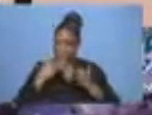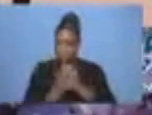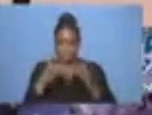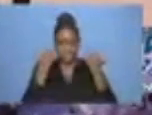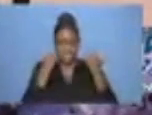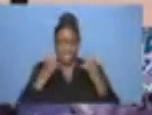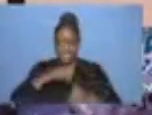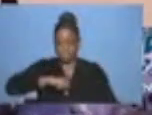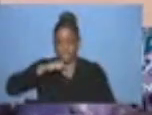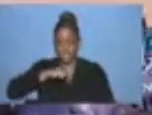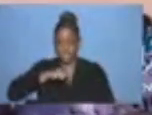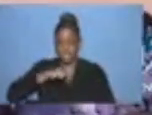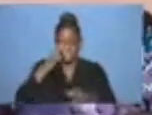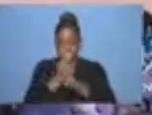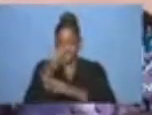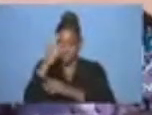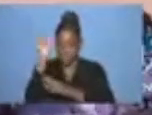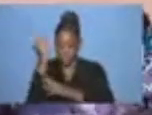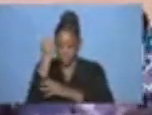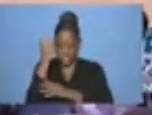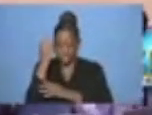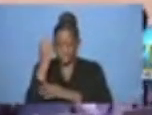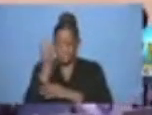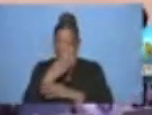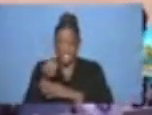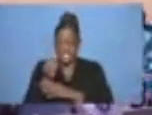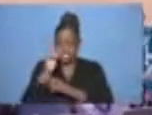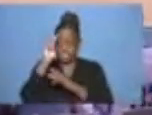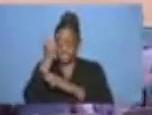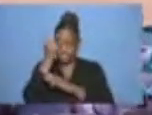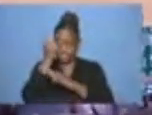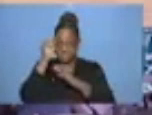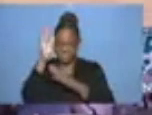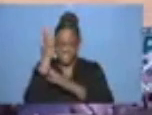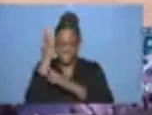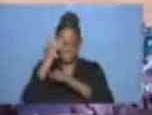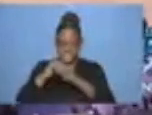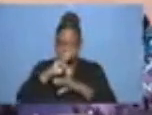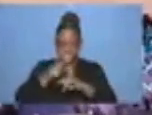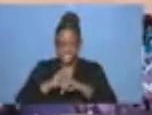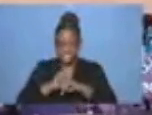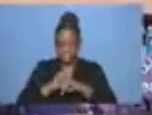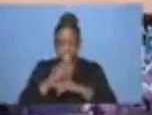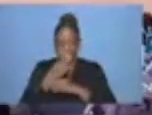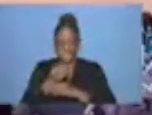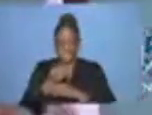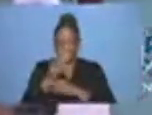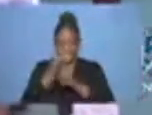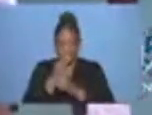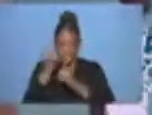honestly proud. We took one win, and to beat the number top five team in the nation to have a one possession